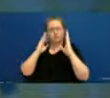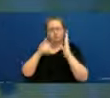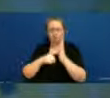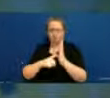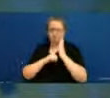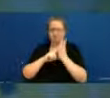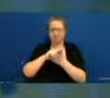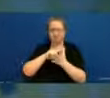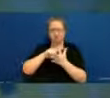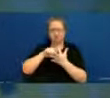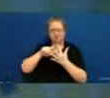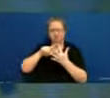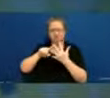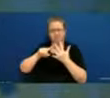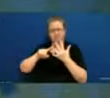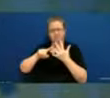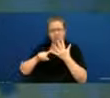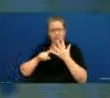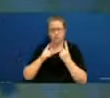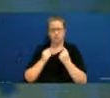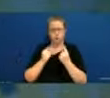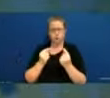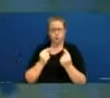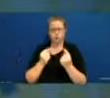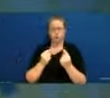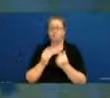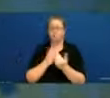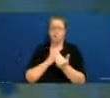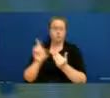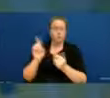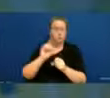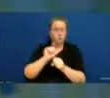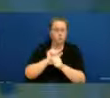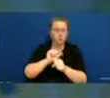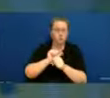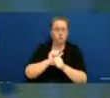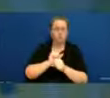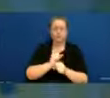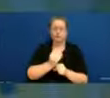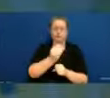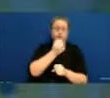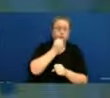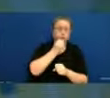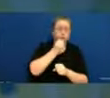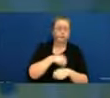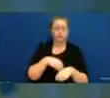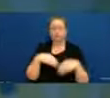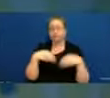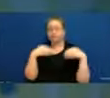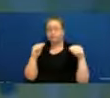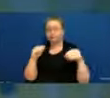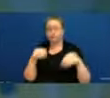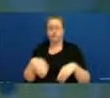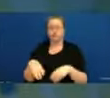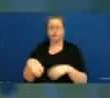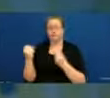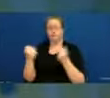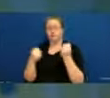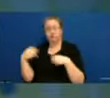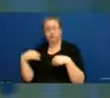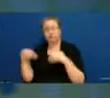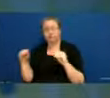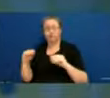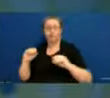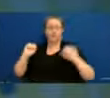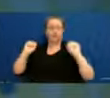and look at all of the safety measures, your COVID safety plan, whether you work in a food processing business, an office, a car